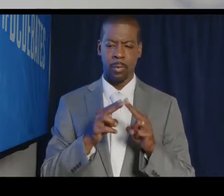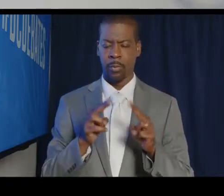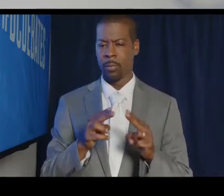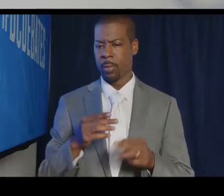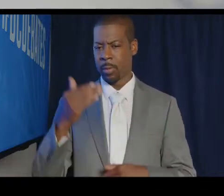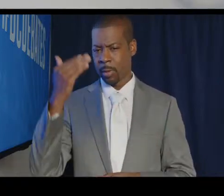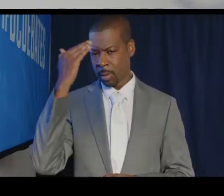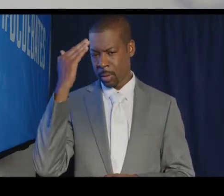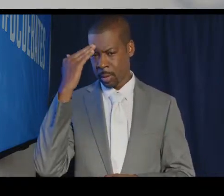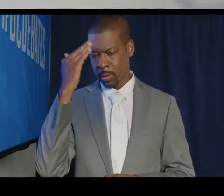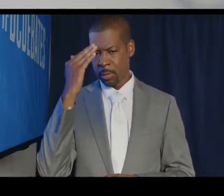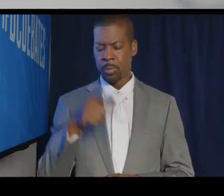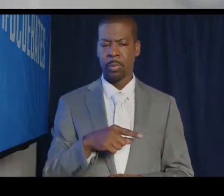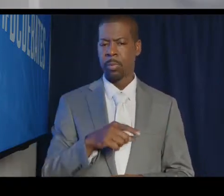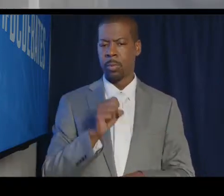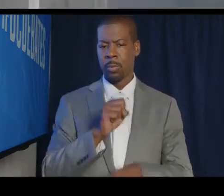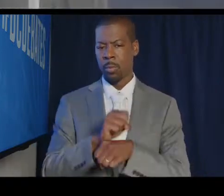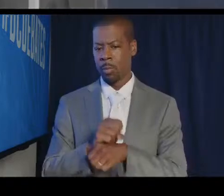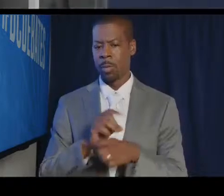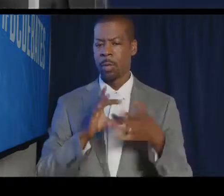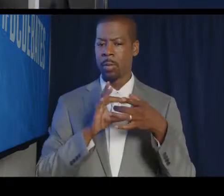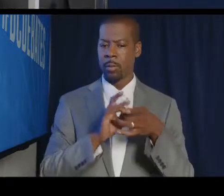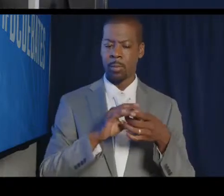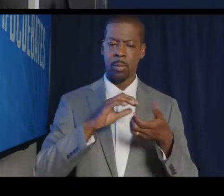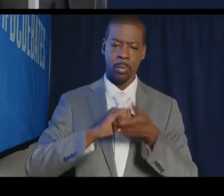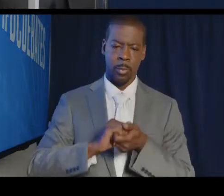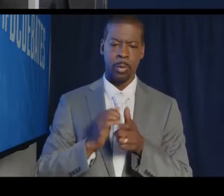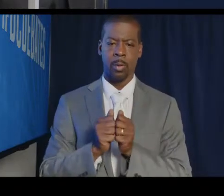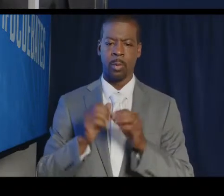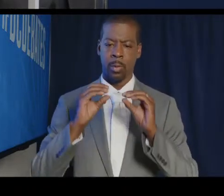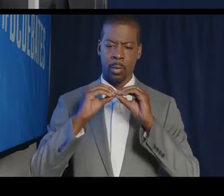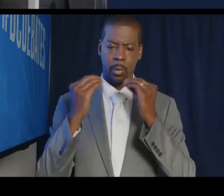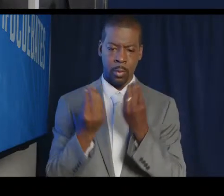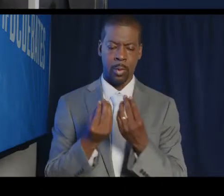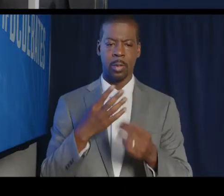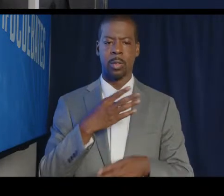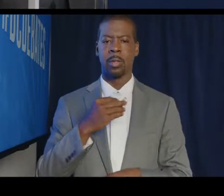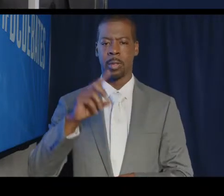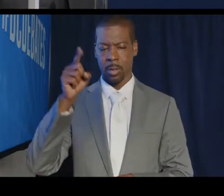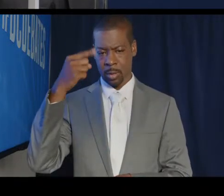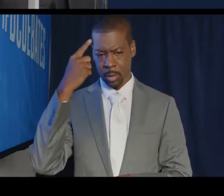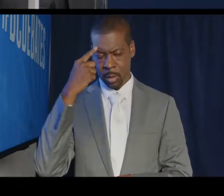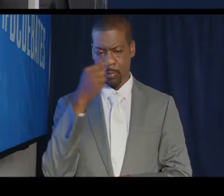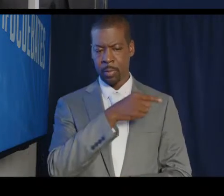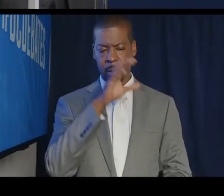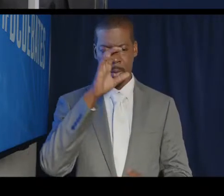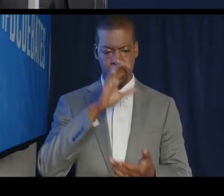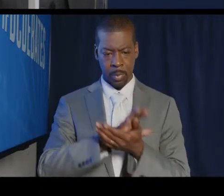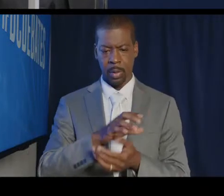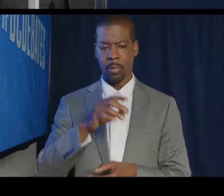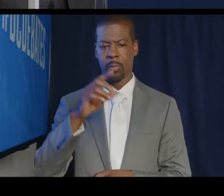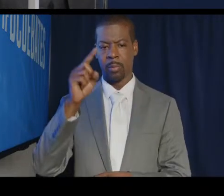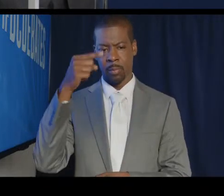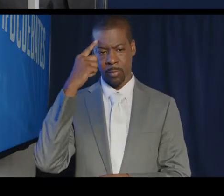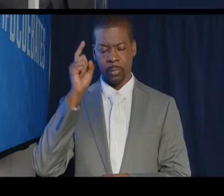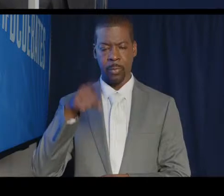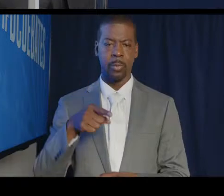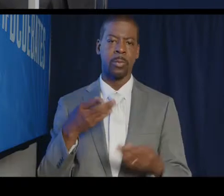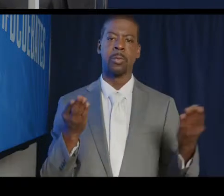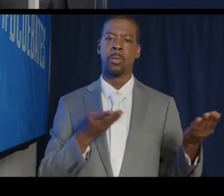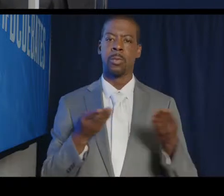diverse people, organizations, and groups across the region and nation. He says government should be for the people, serve the people, and be accountable to the